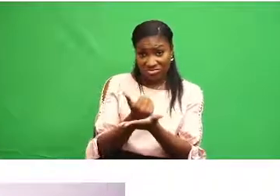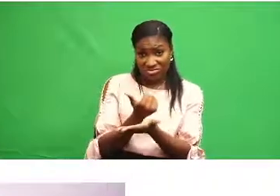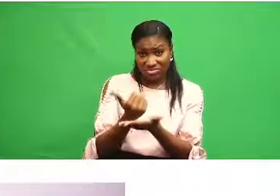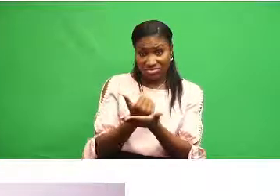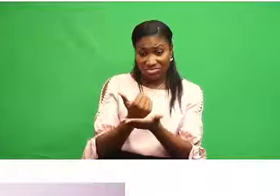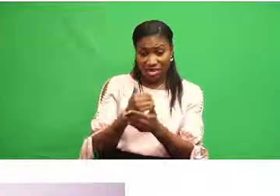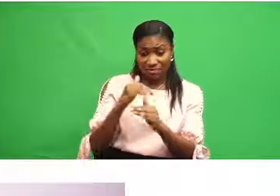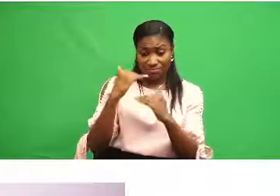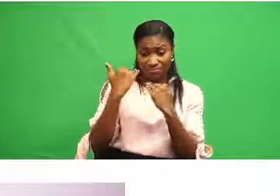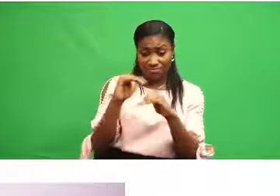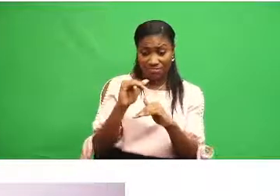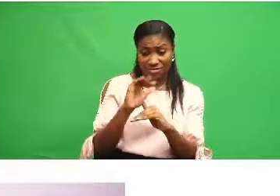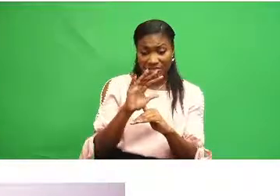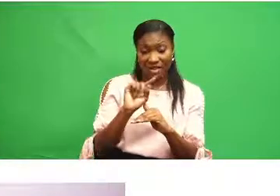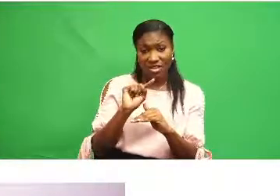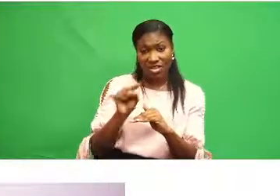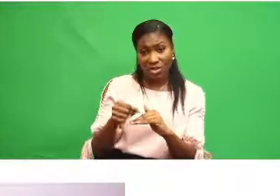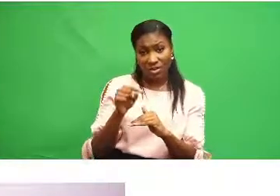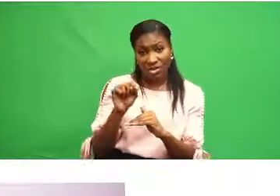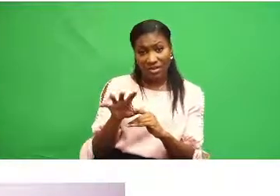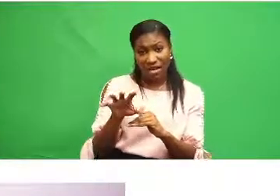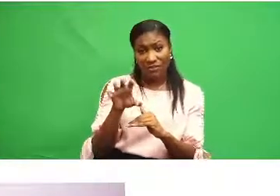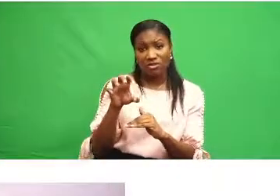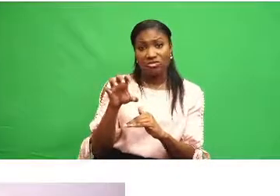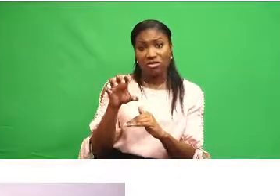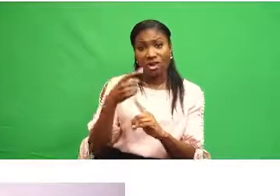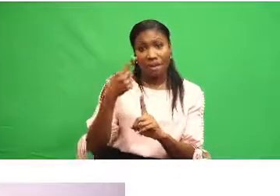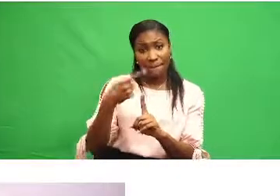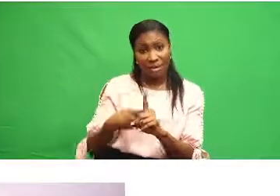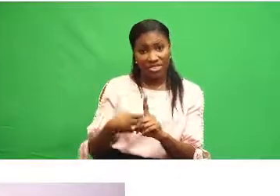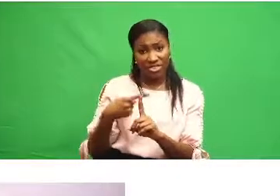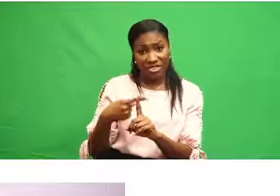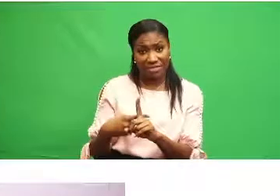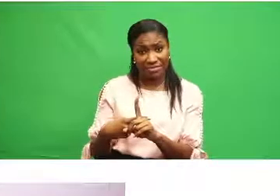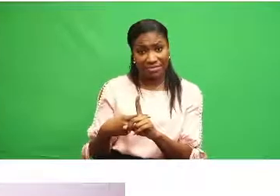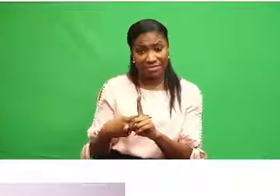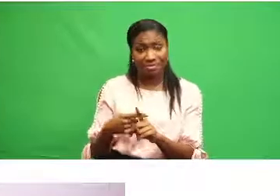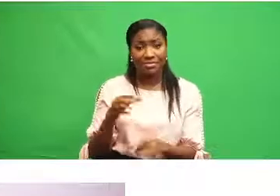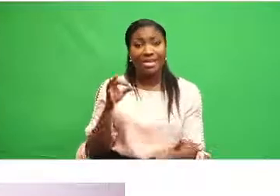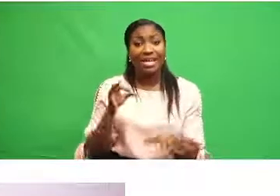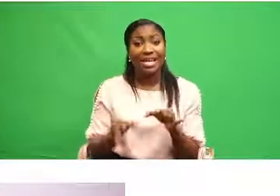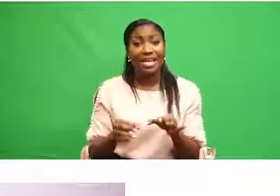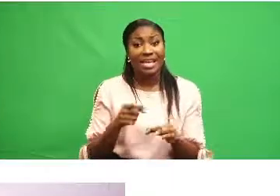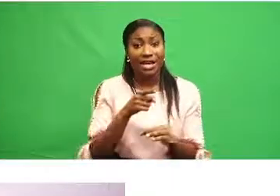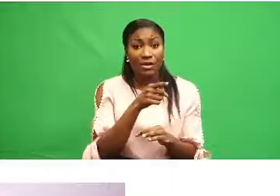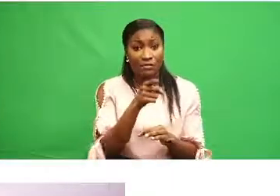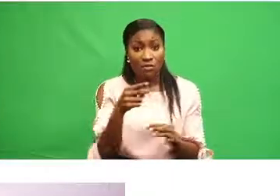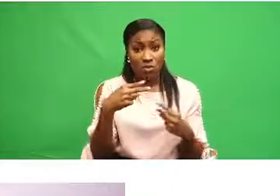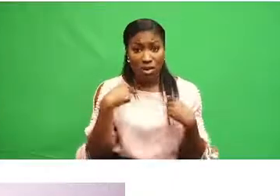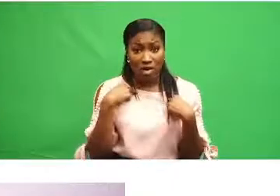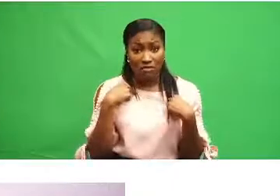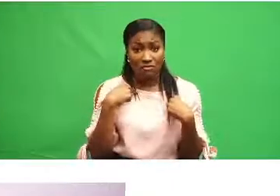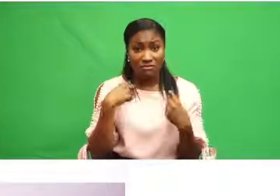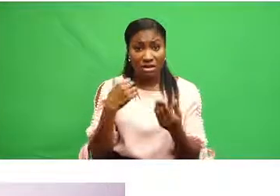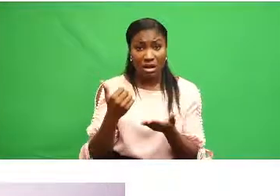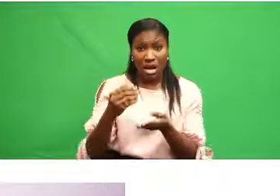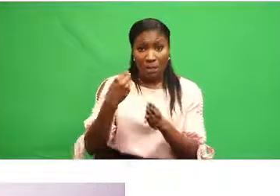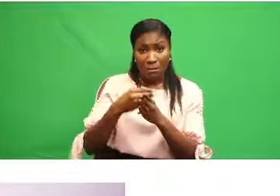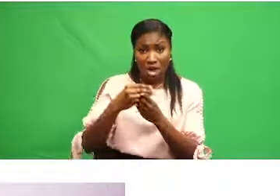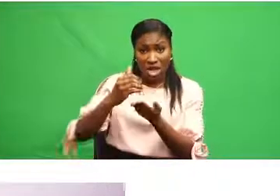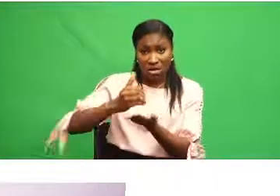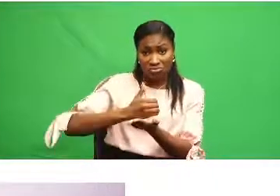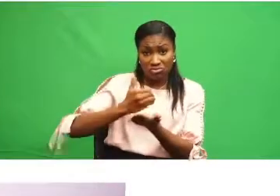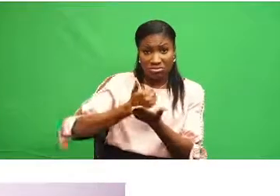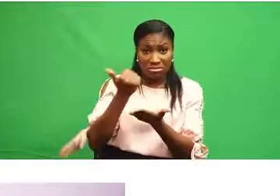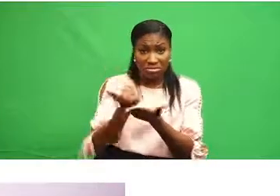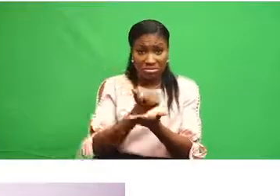per month to qualify for pension. And if you have income not exceeding that amount, the pension is